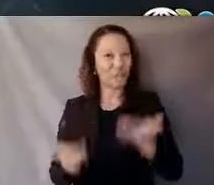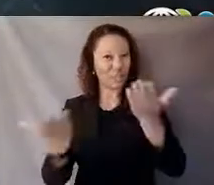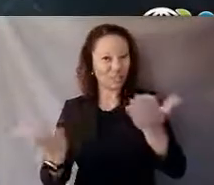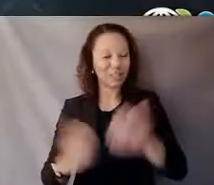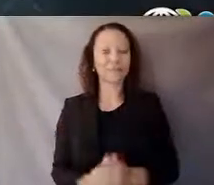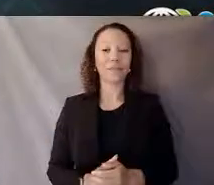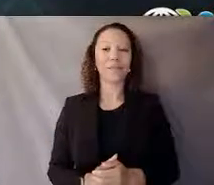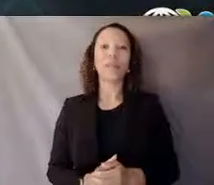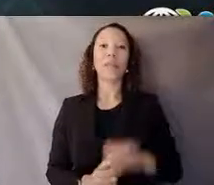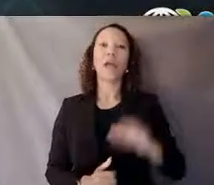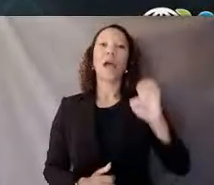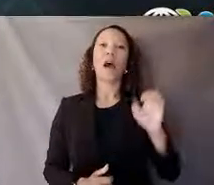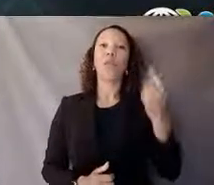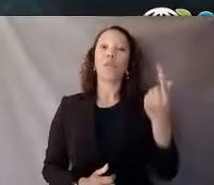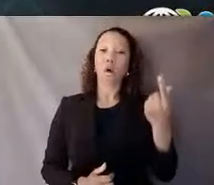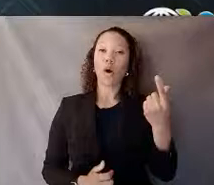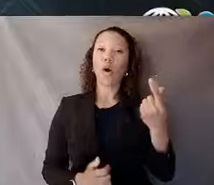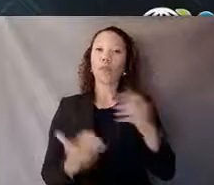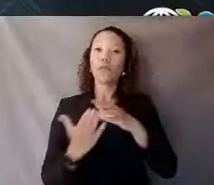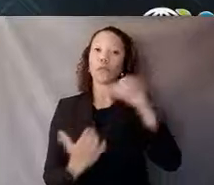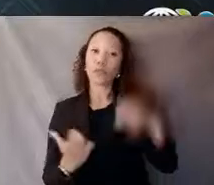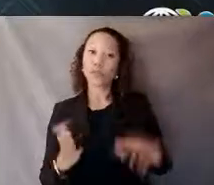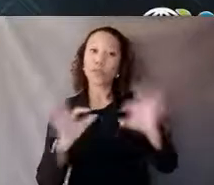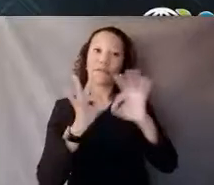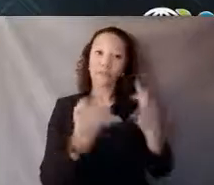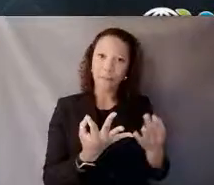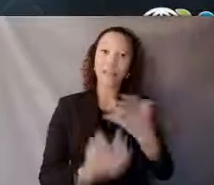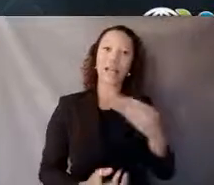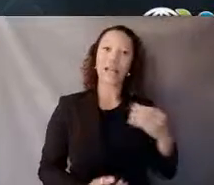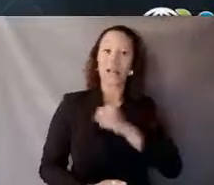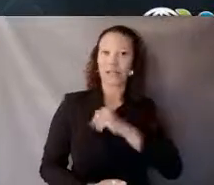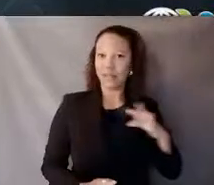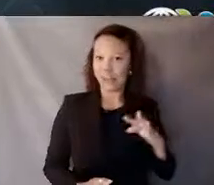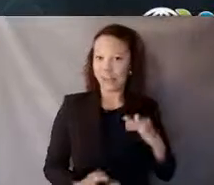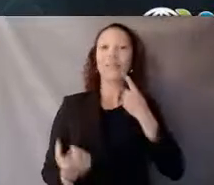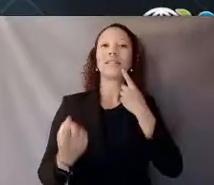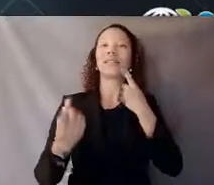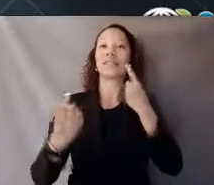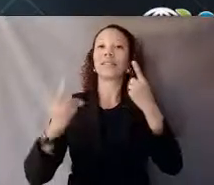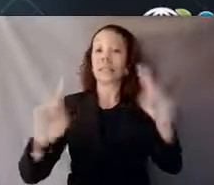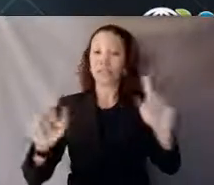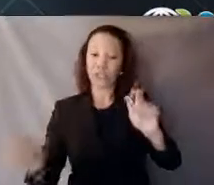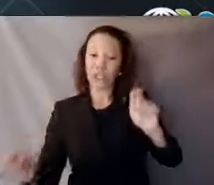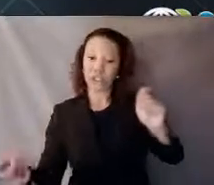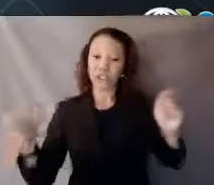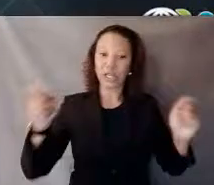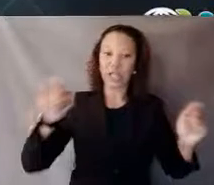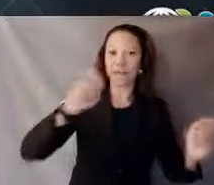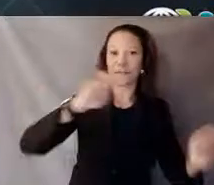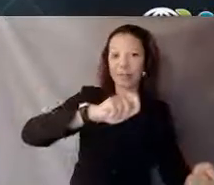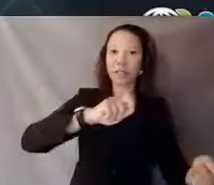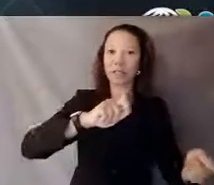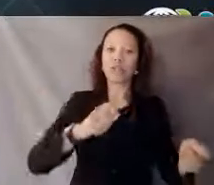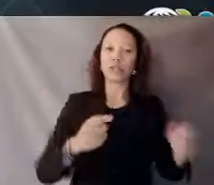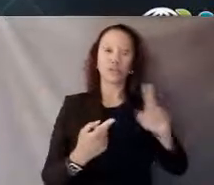as Elk Grove unifies students, families, and staff successfully shift and make adjustments